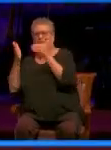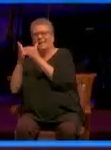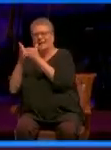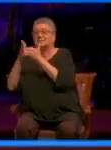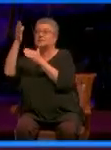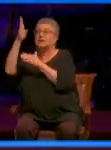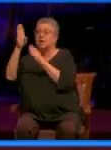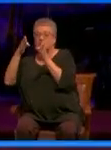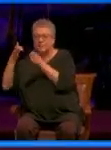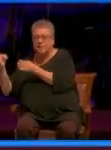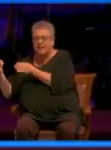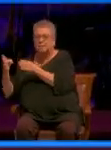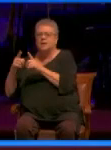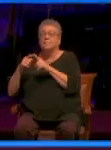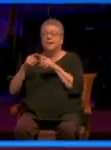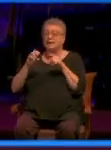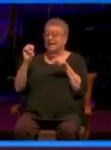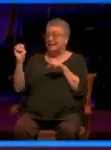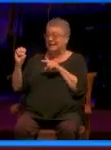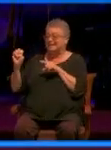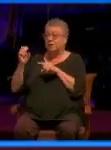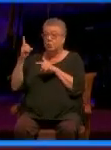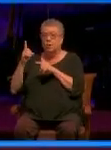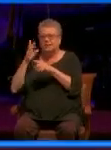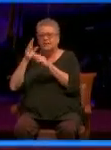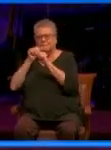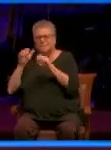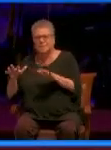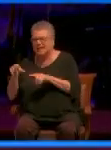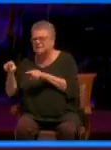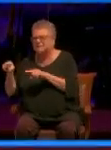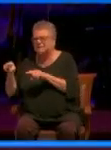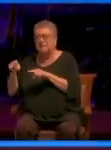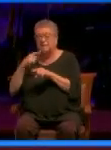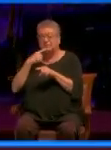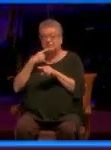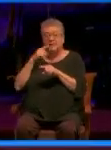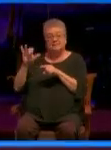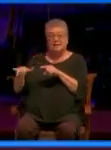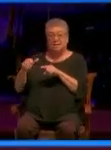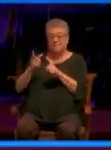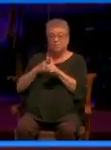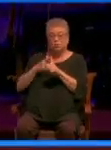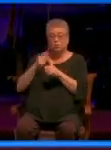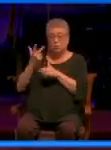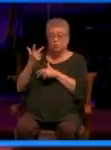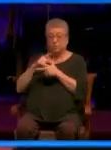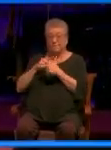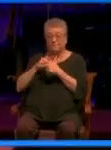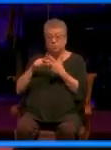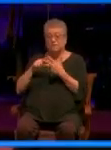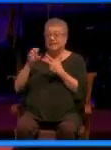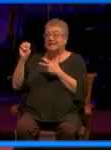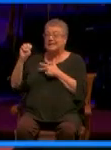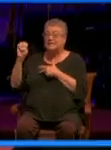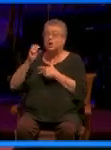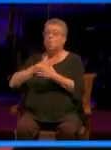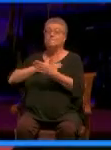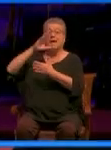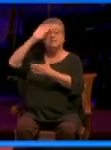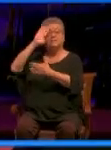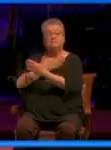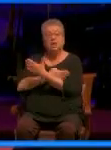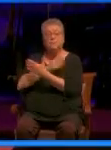by making Esau the one he can bless. In fact, it says in there in the first three verses, Esau, my son,